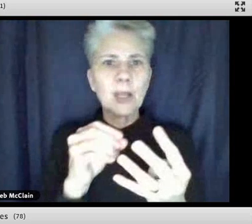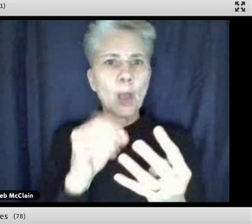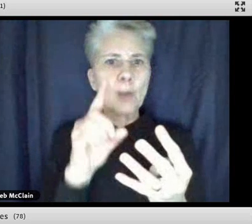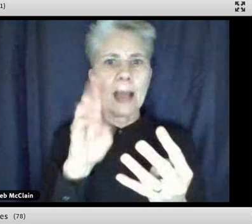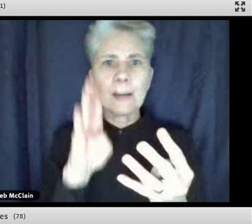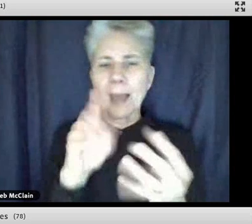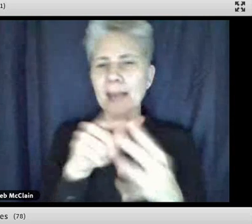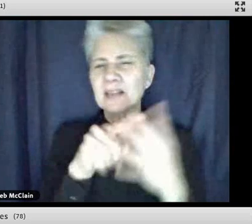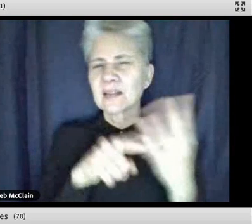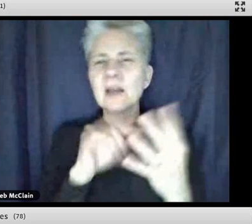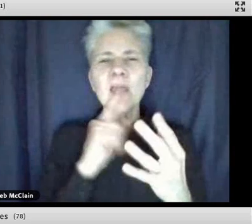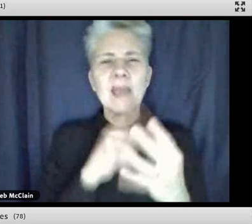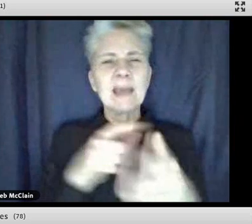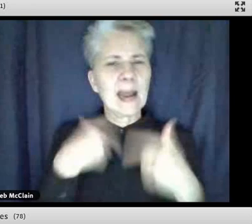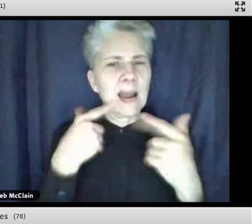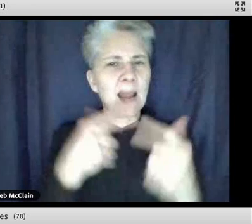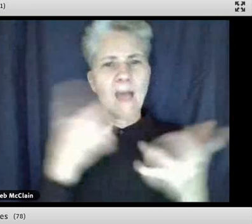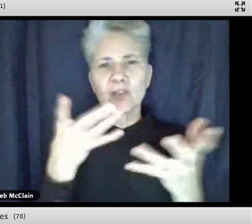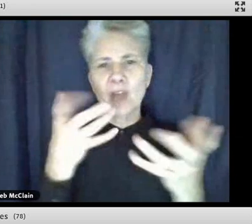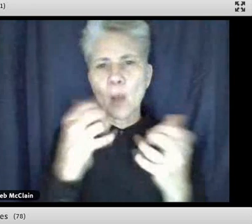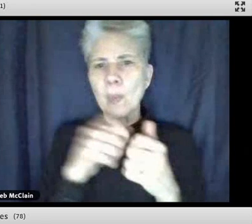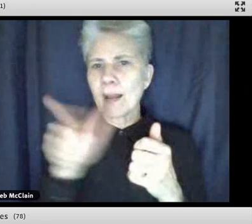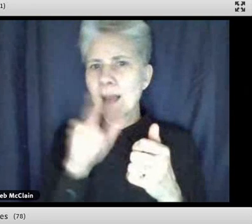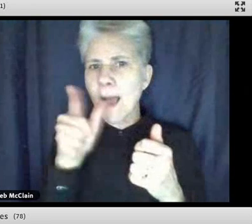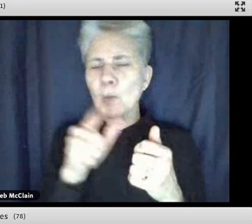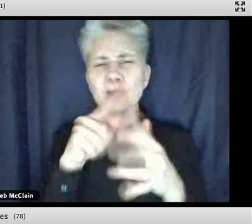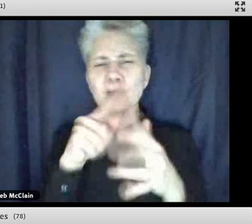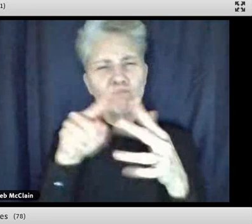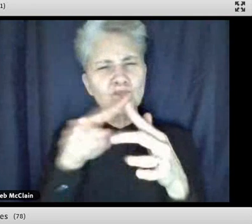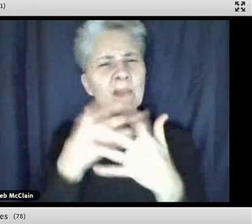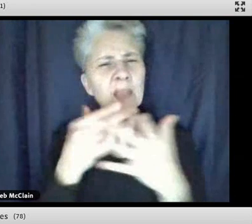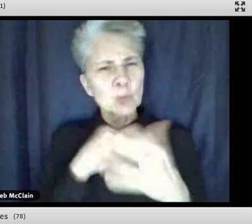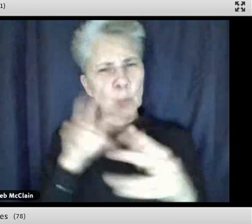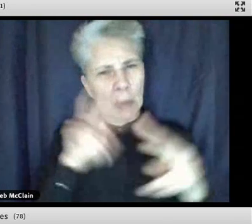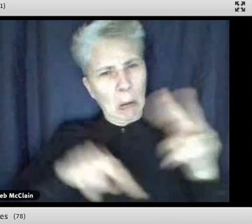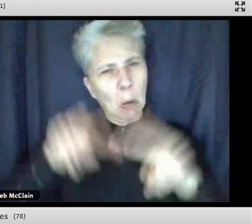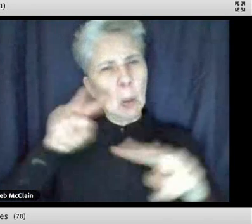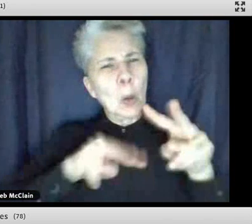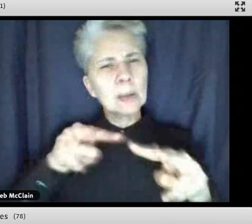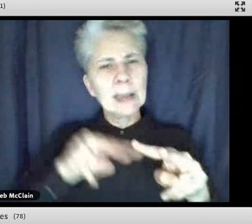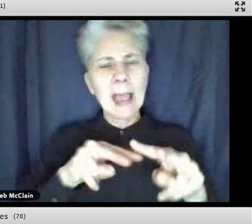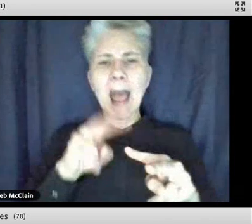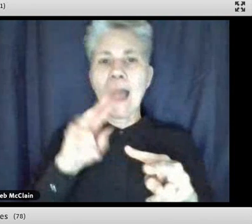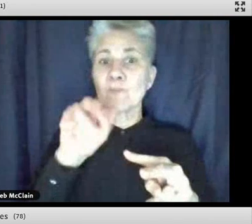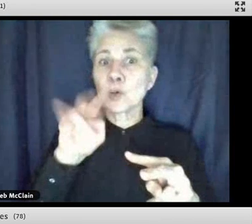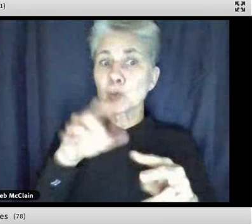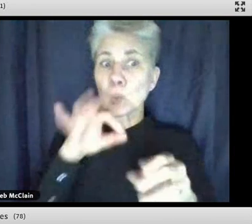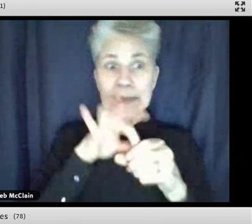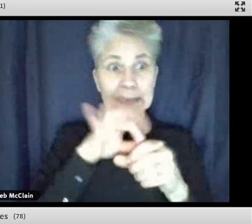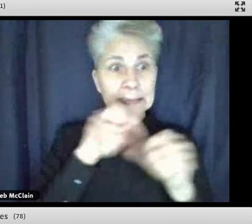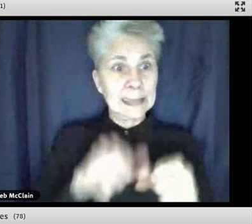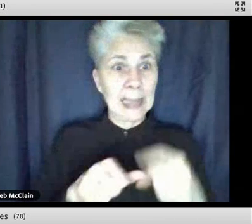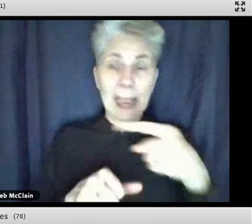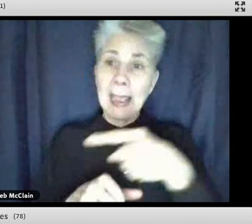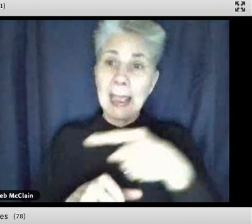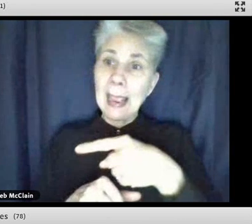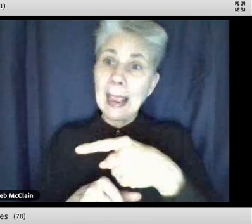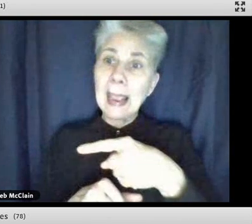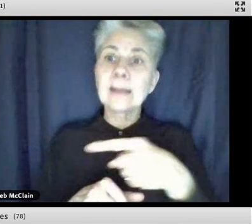live chat with the library. So those are things that you can look at. Do a virtual tea, Downton Abbey tea